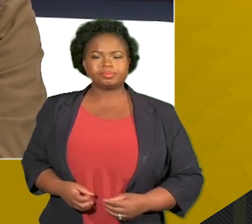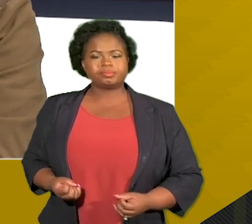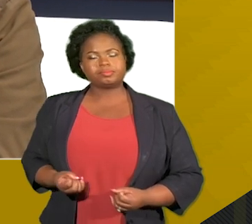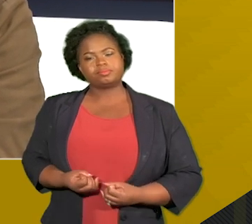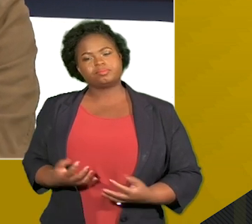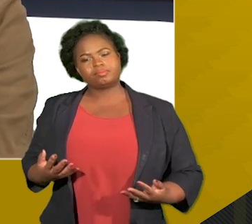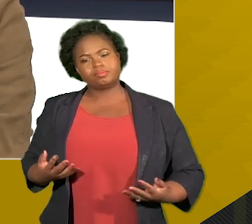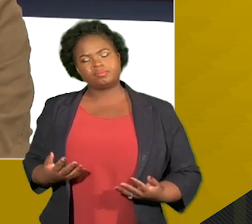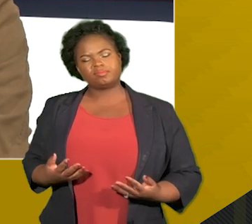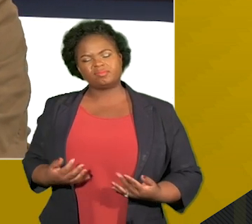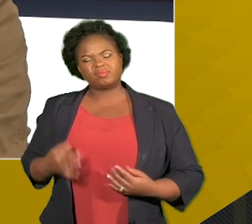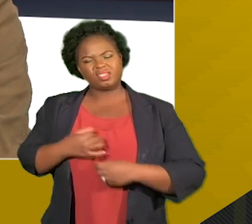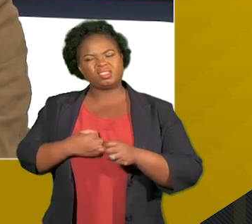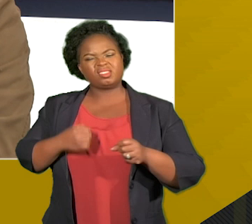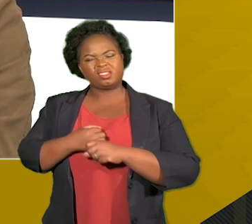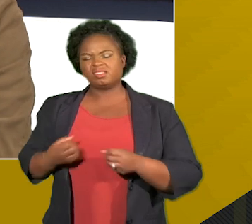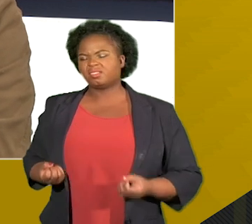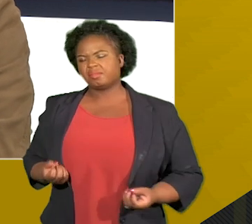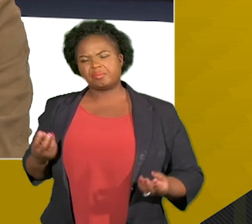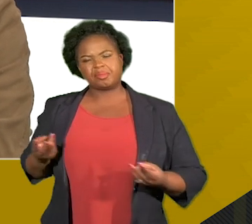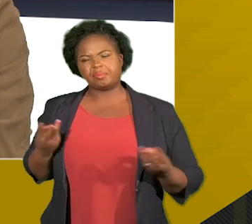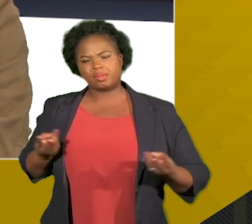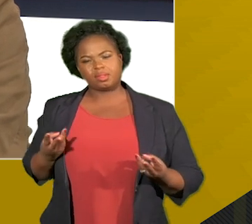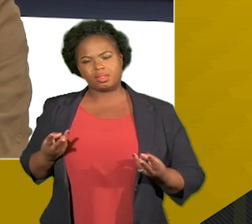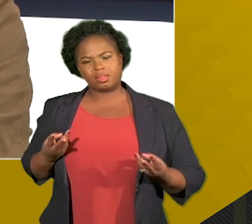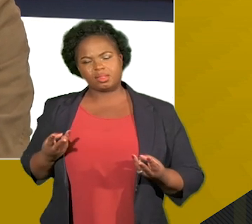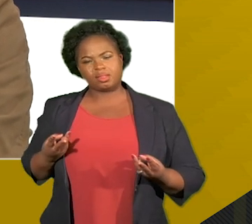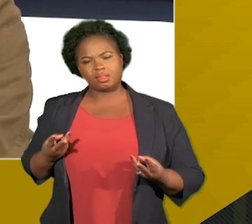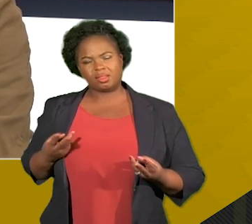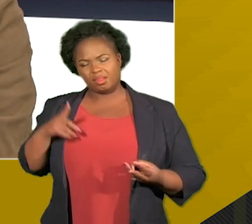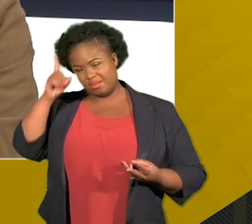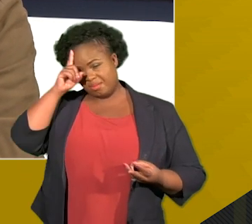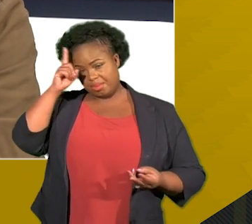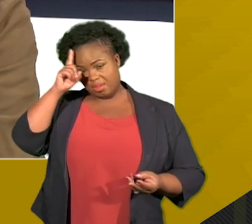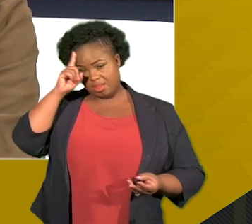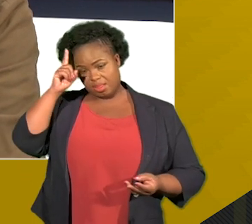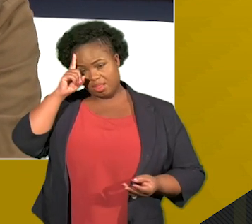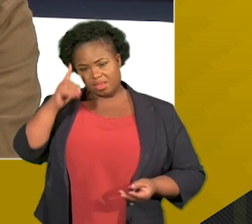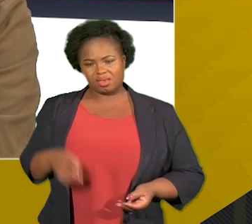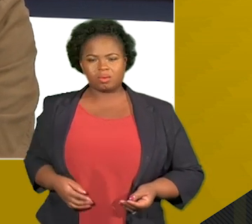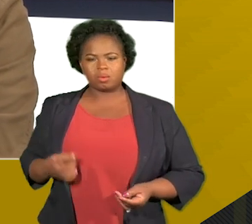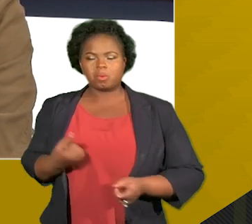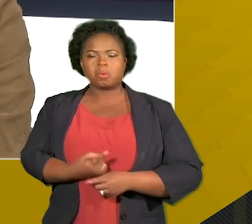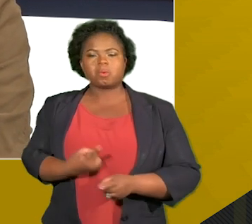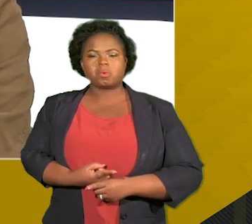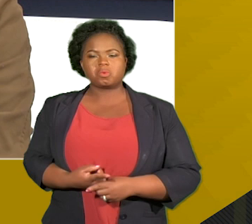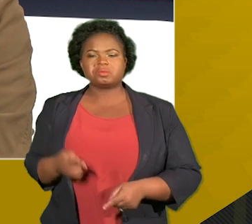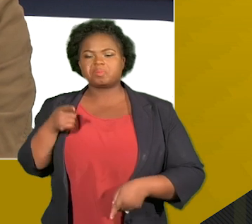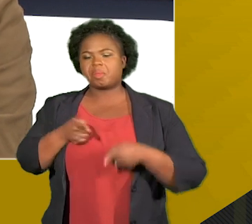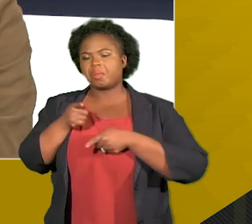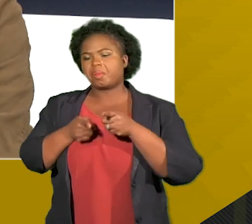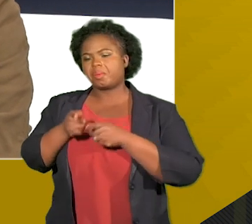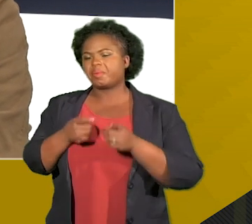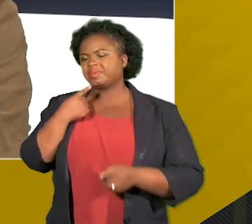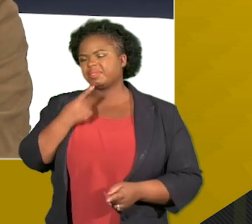of for many years Abanba got like my people and our people, black people, have been accused of not putting